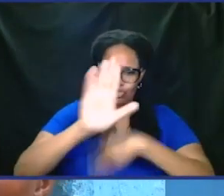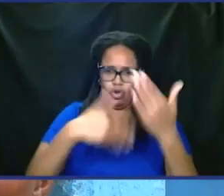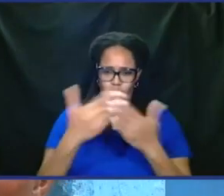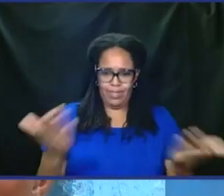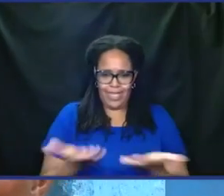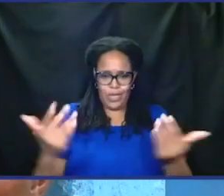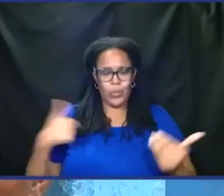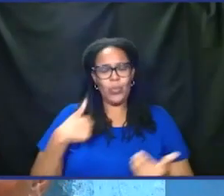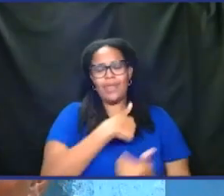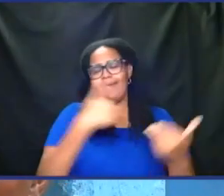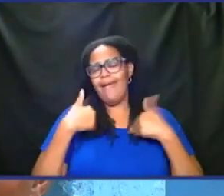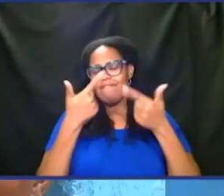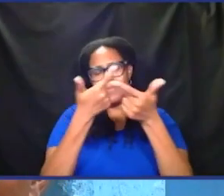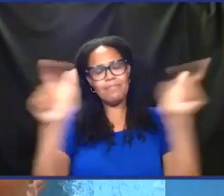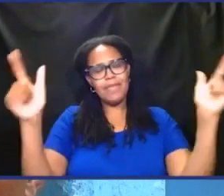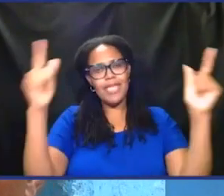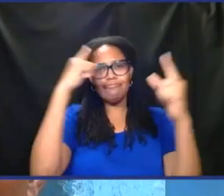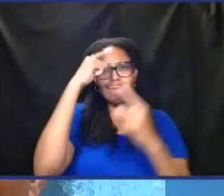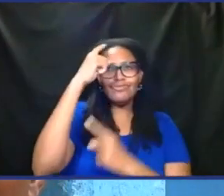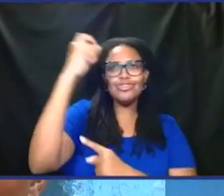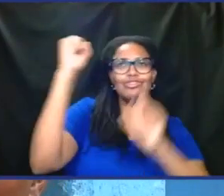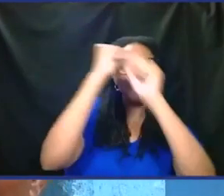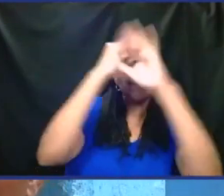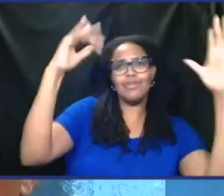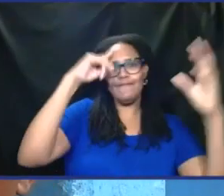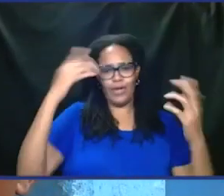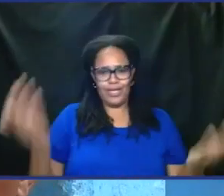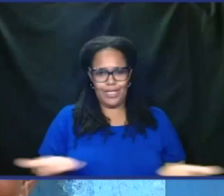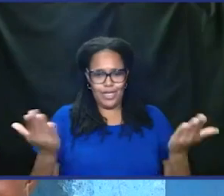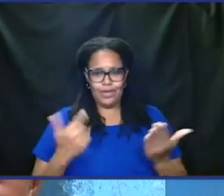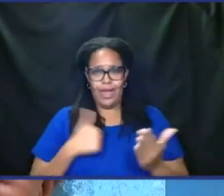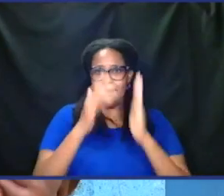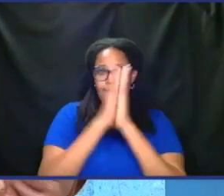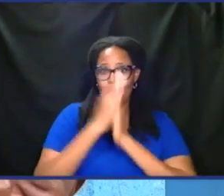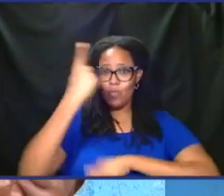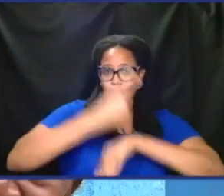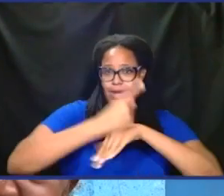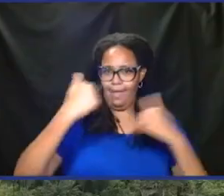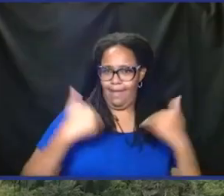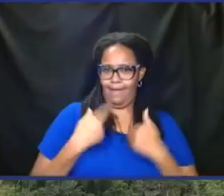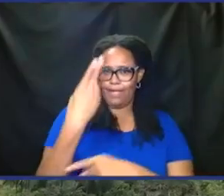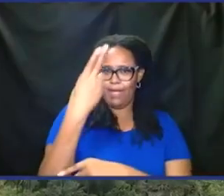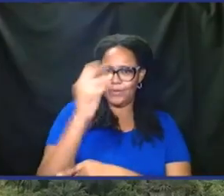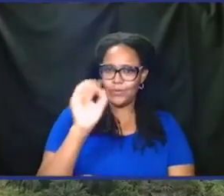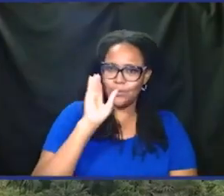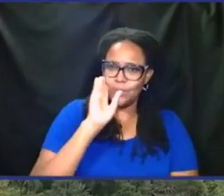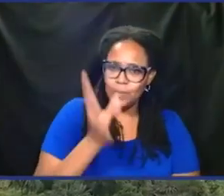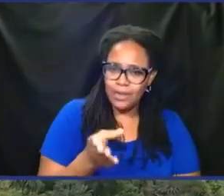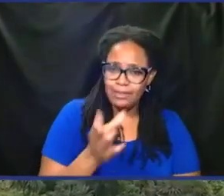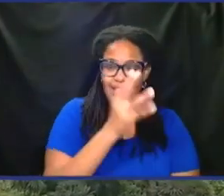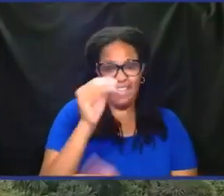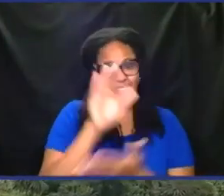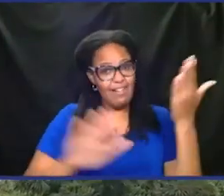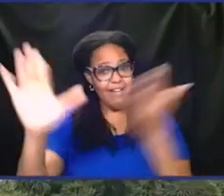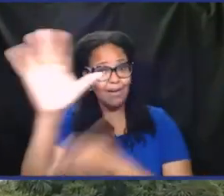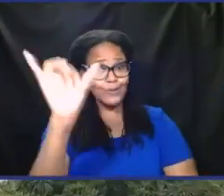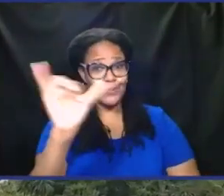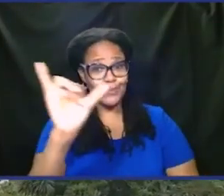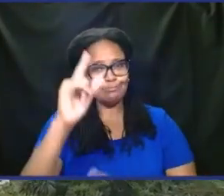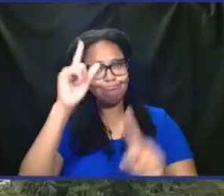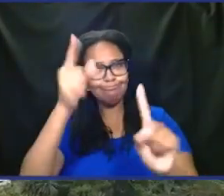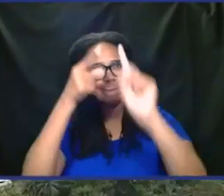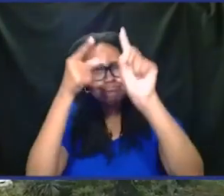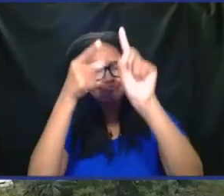someday we'll have a high school here and even a college, running water,